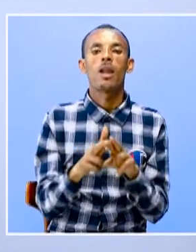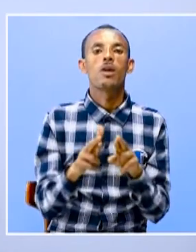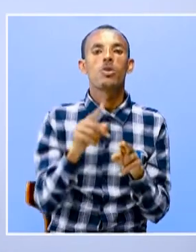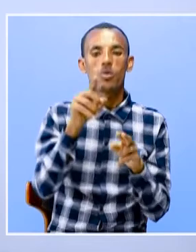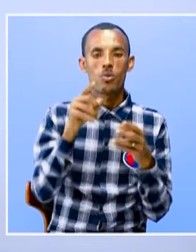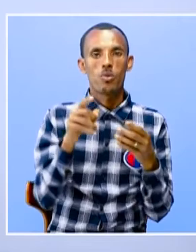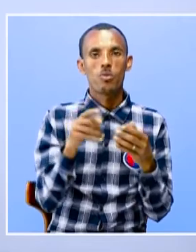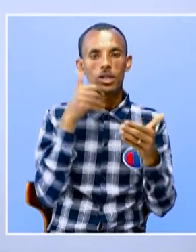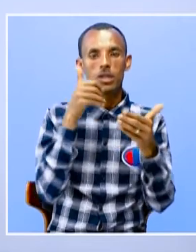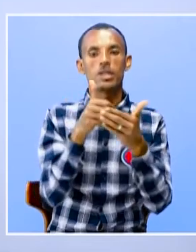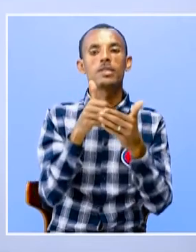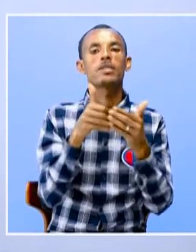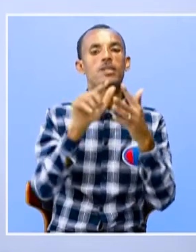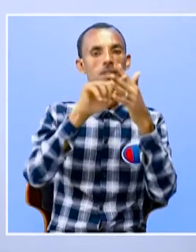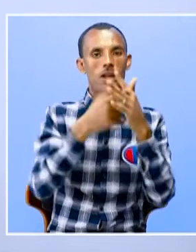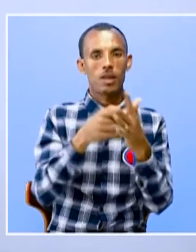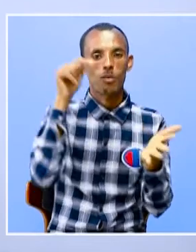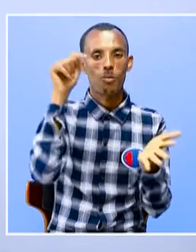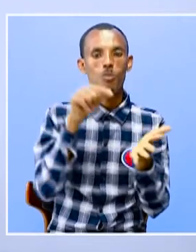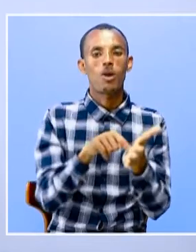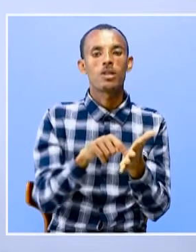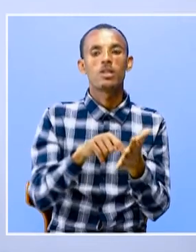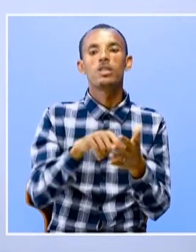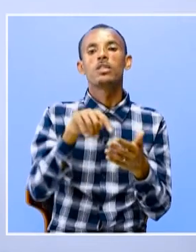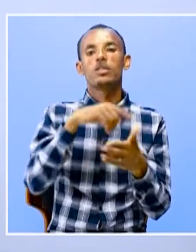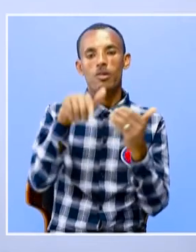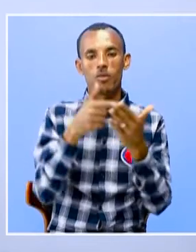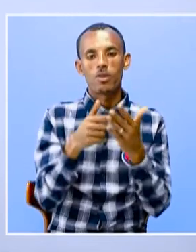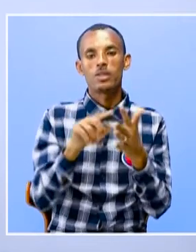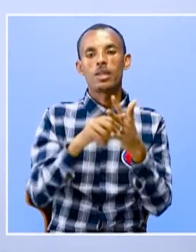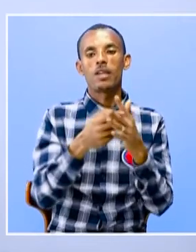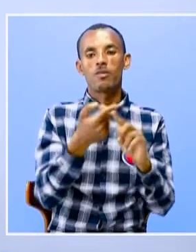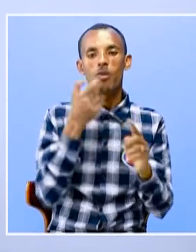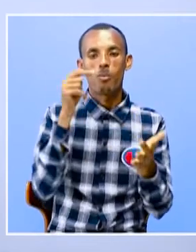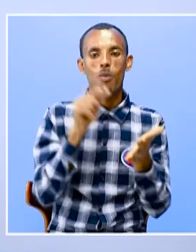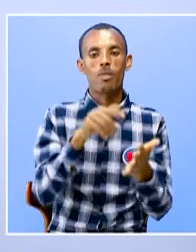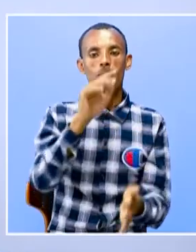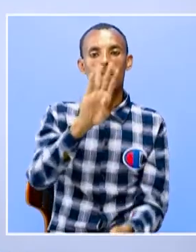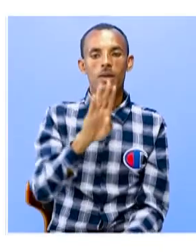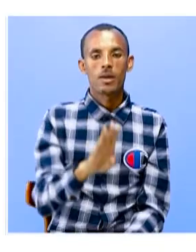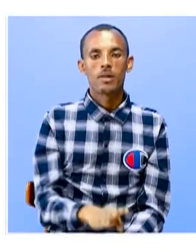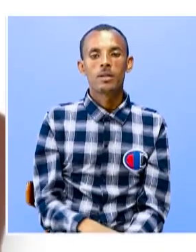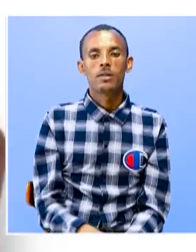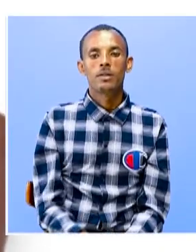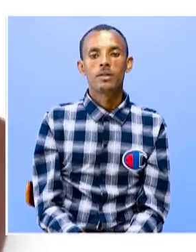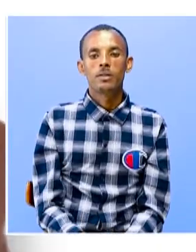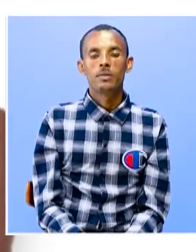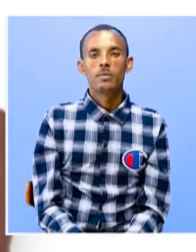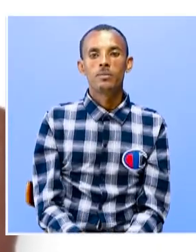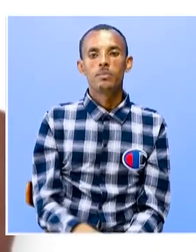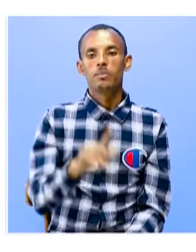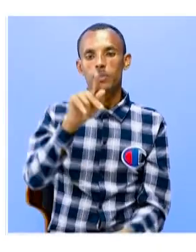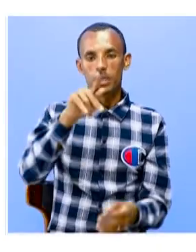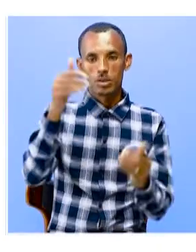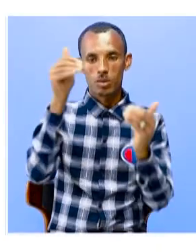you reach the starting point. Therefore, so let's start from this point. This length is B